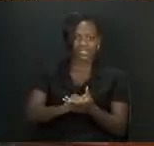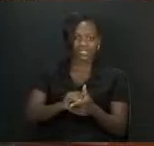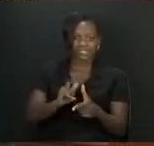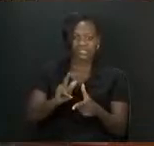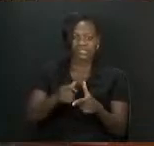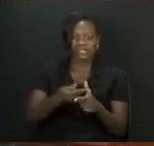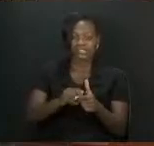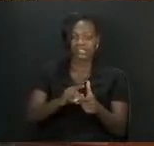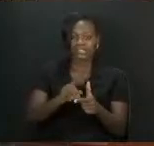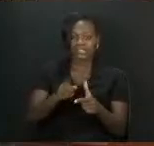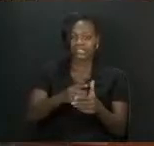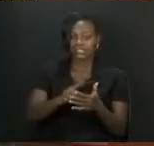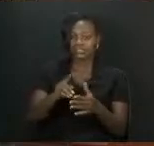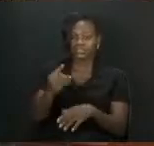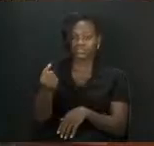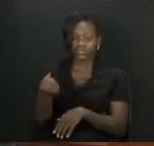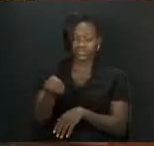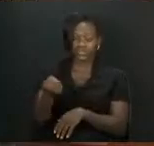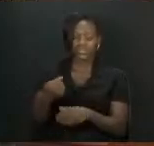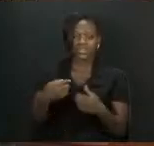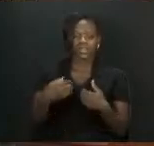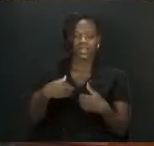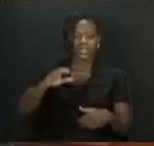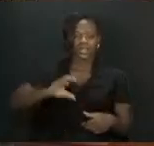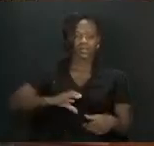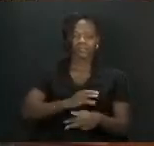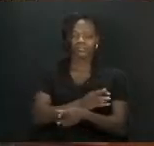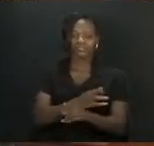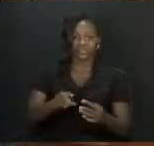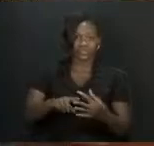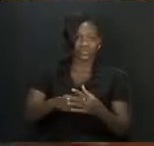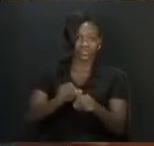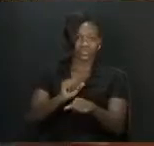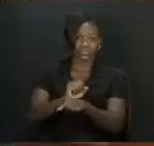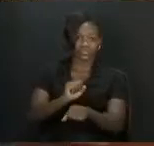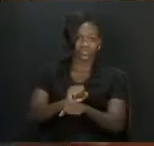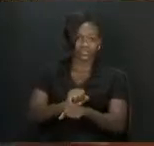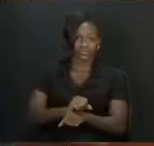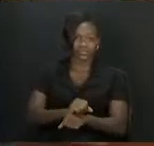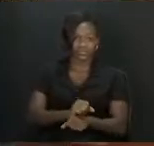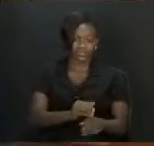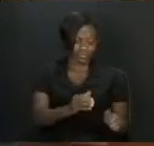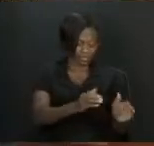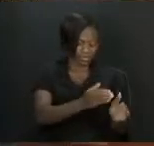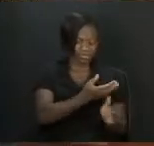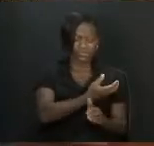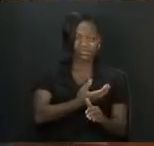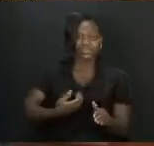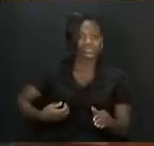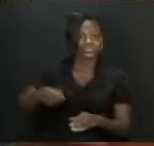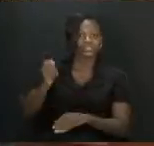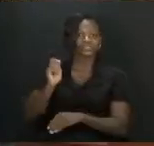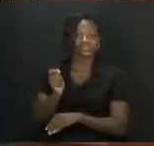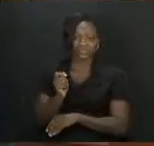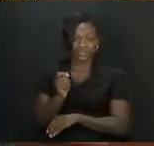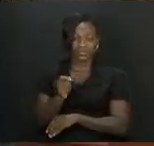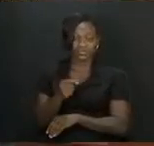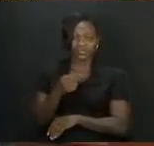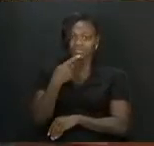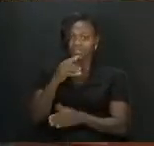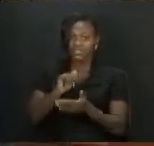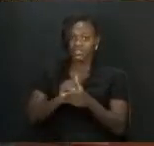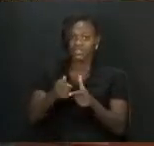so that they can start work. So, Minority Chief Whip, rest assured, by next